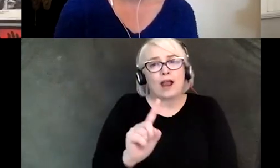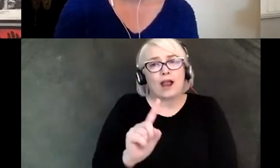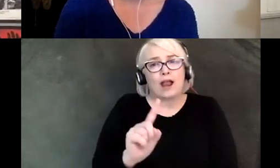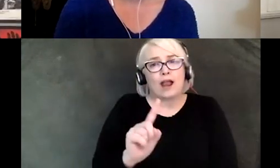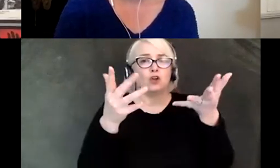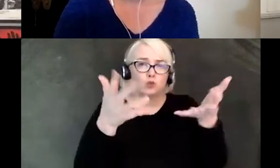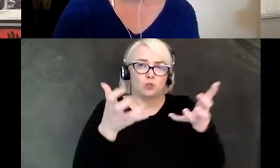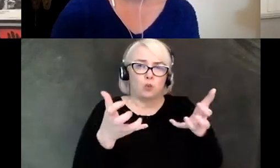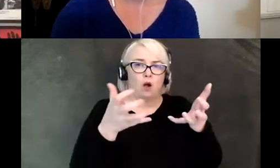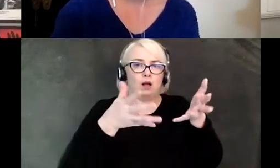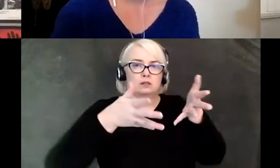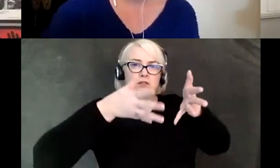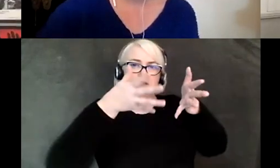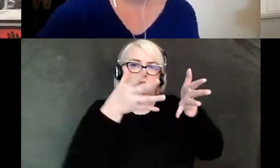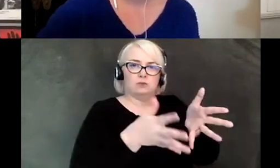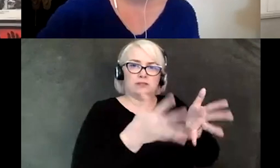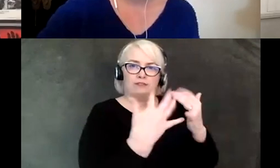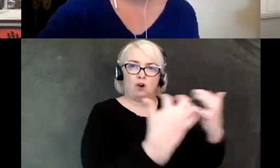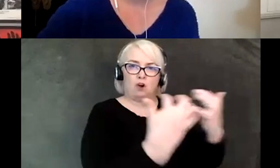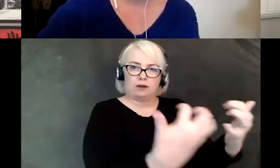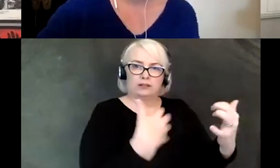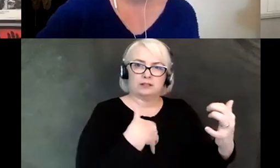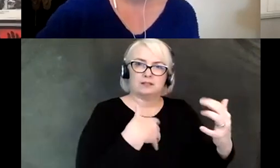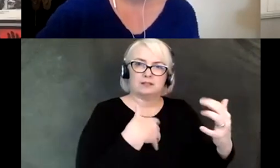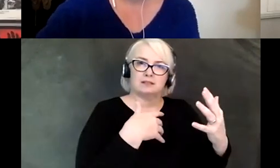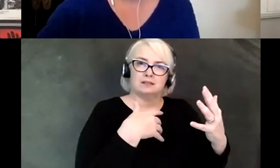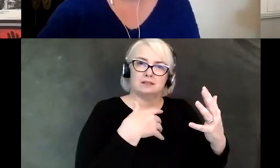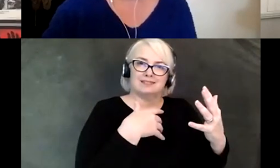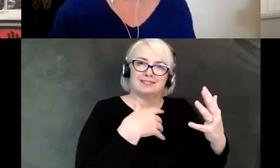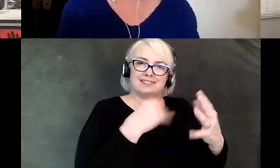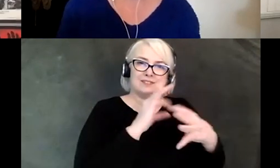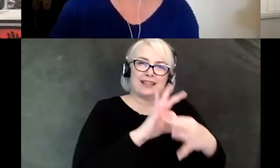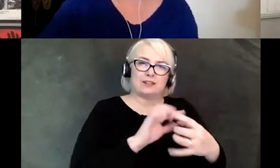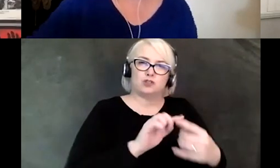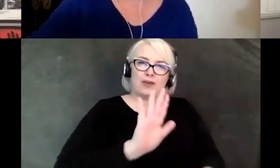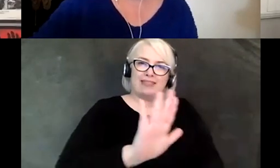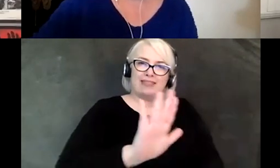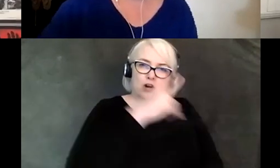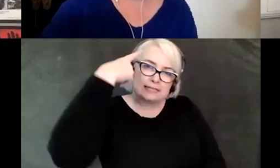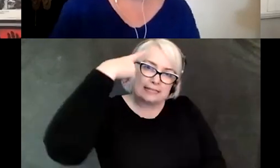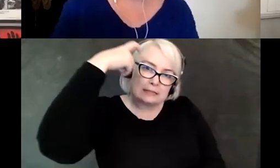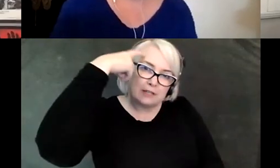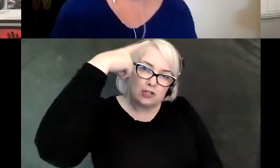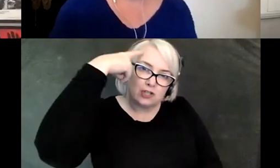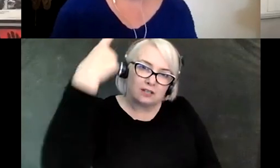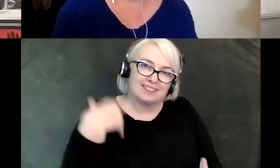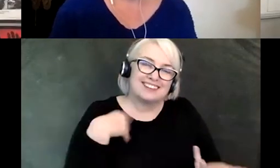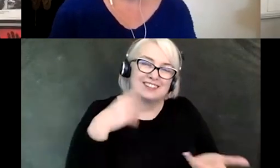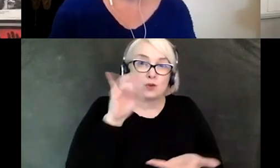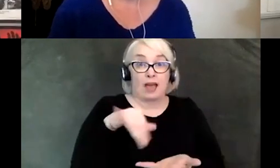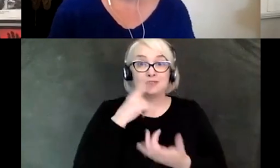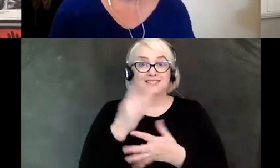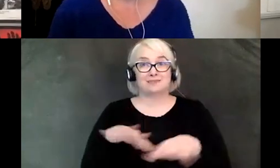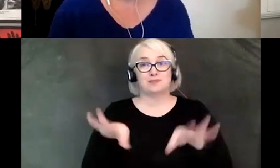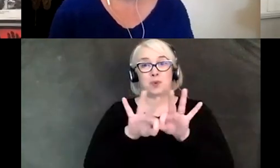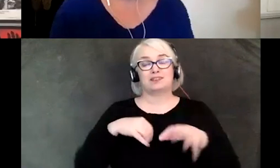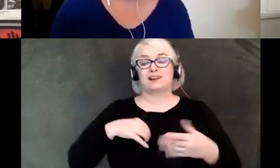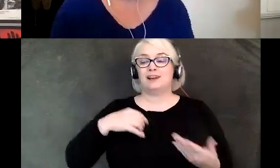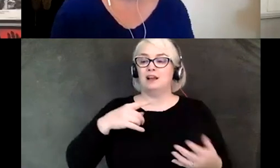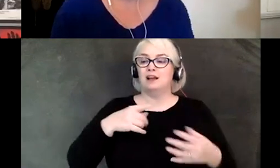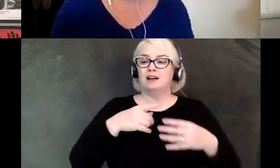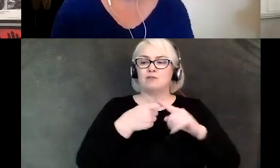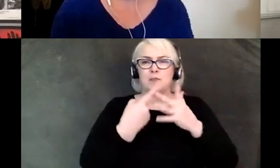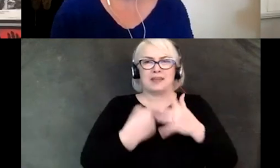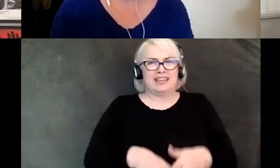in terms of their suspicion. Um, and that was important, but I, you know, even from the beginning, I think it was most important to